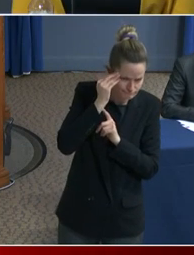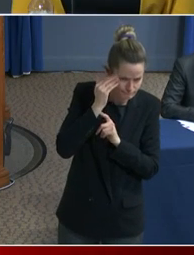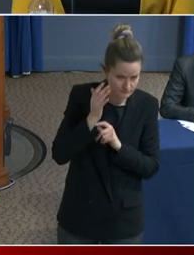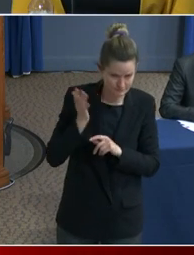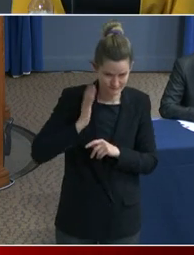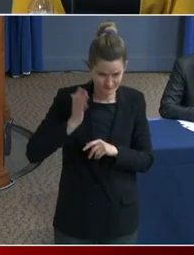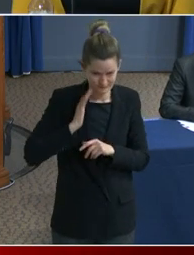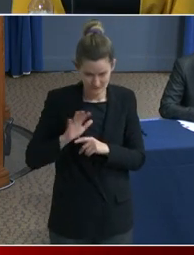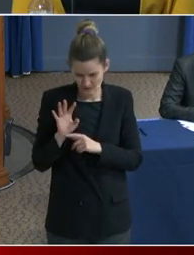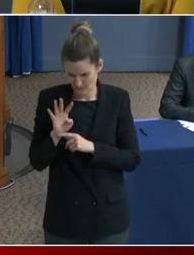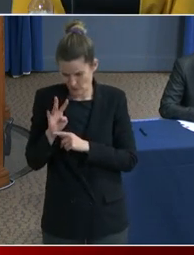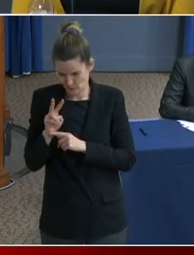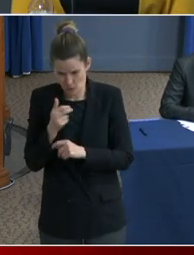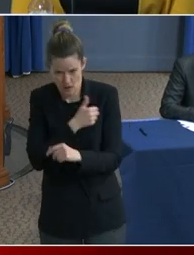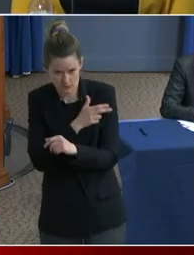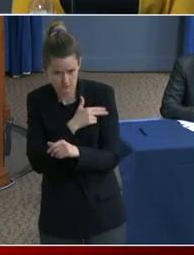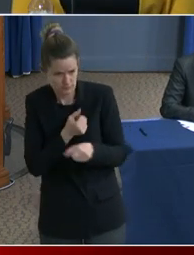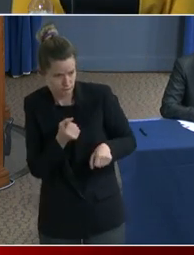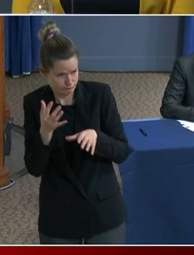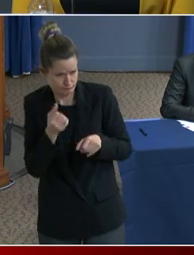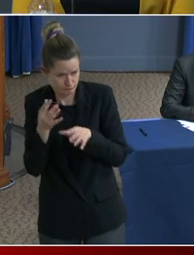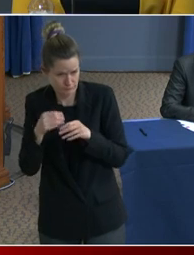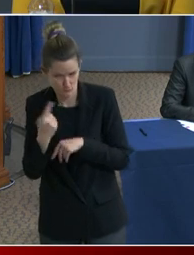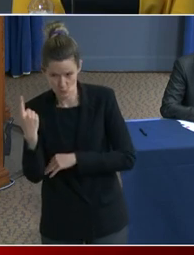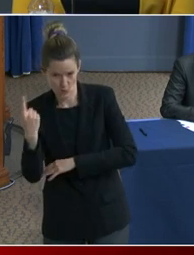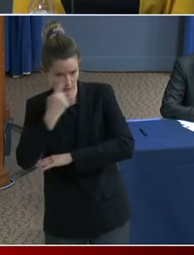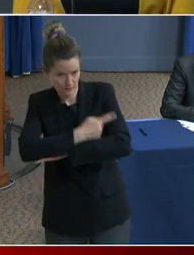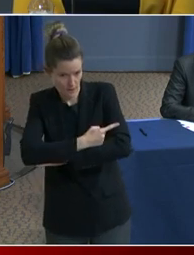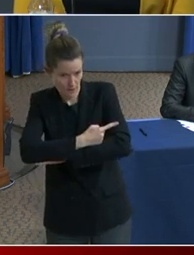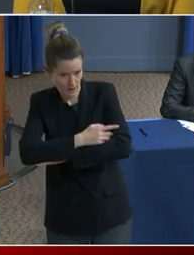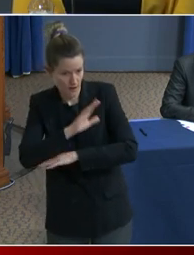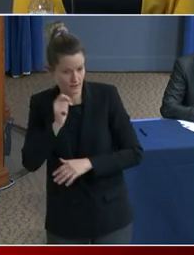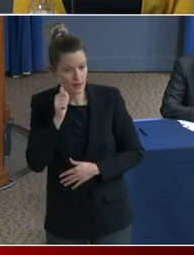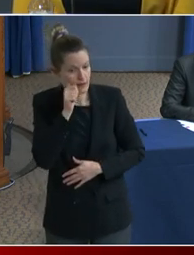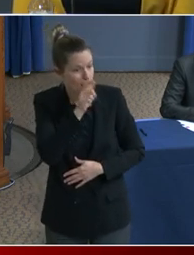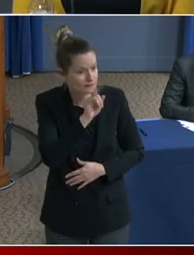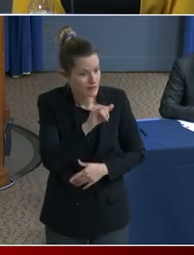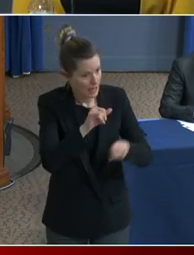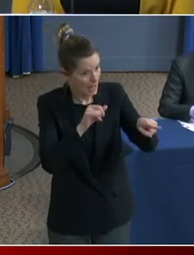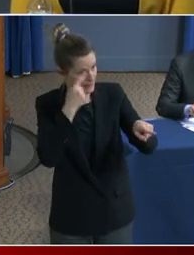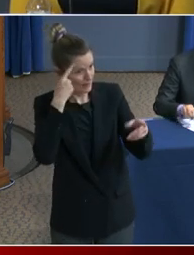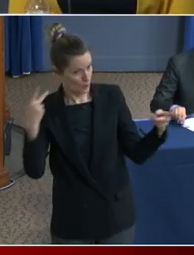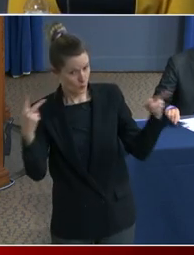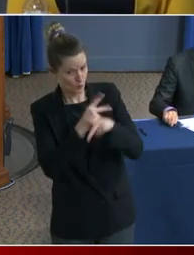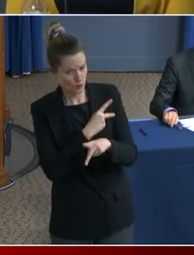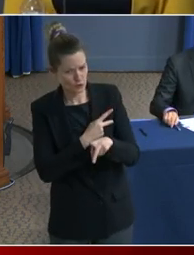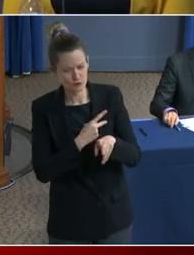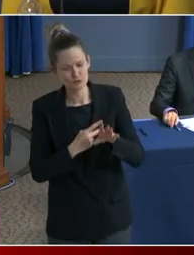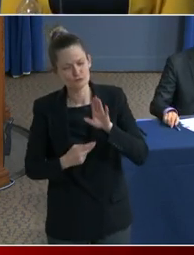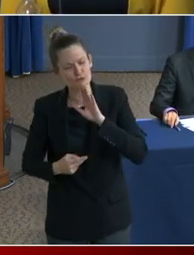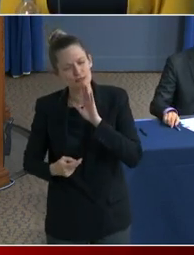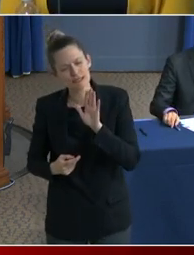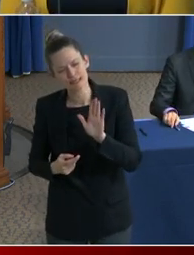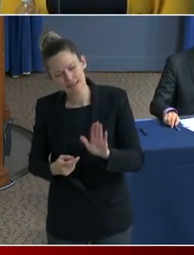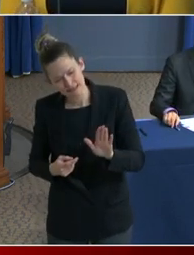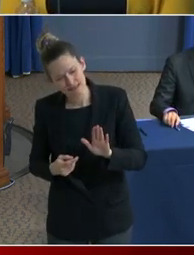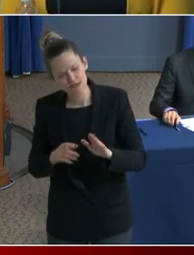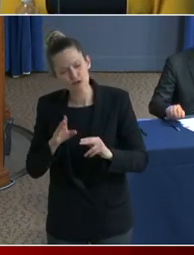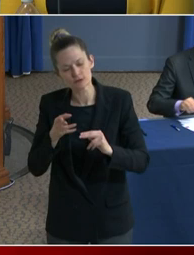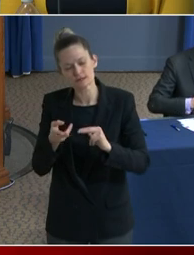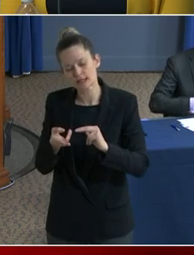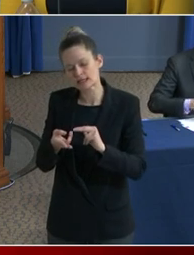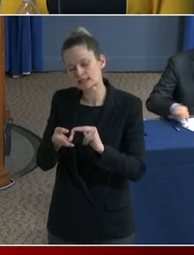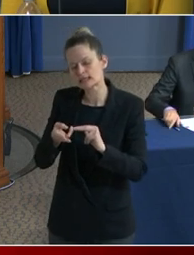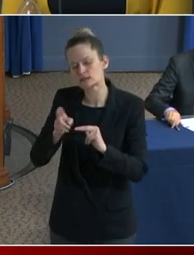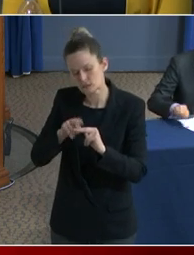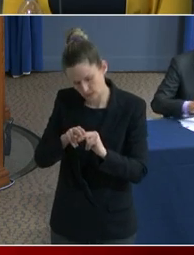and 53 the next, it's going to be listed as worsening, right? So it's not that we've had a huge percentage change from 1 week to the